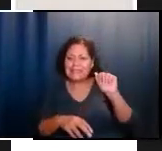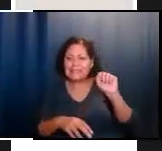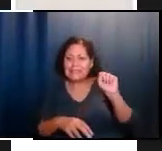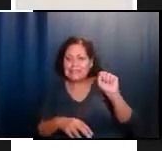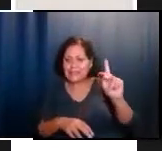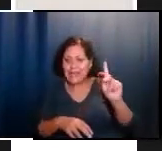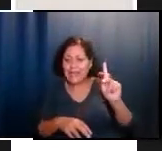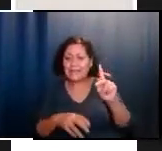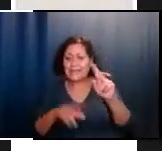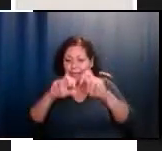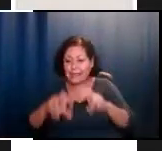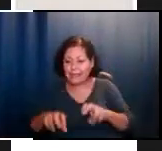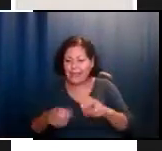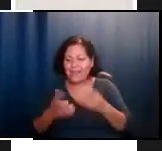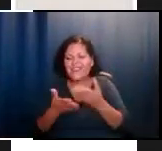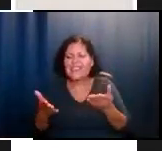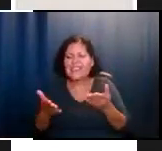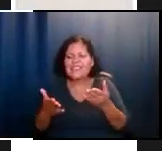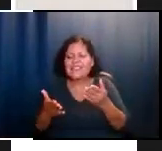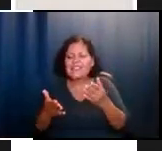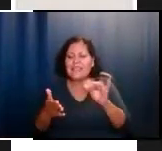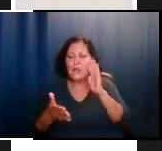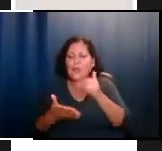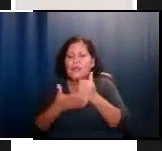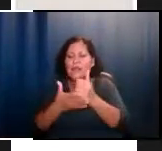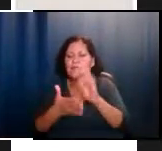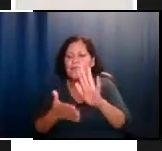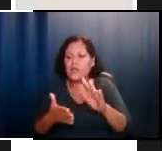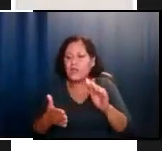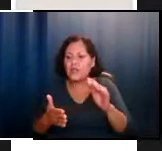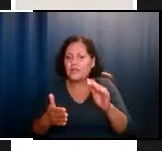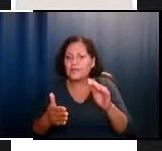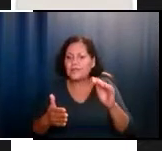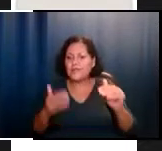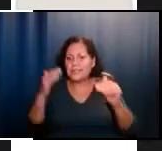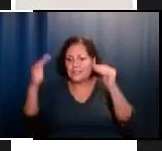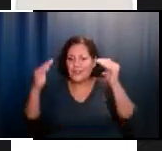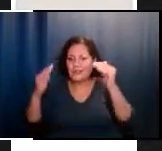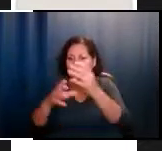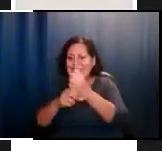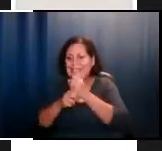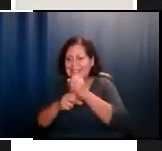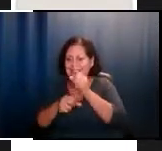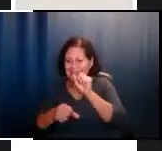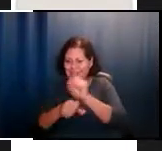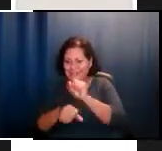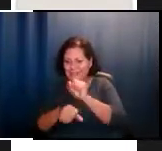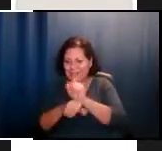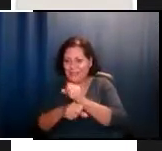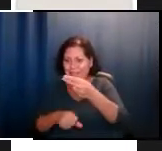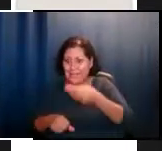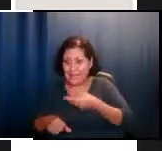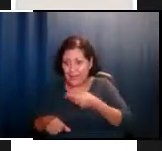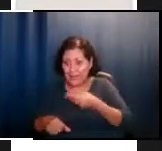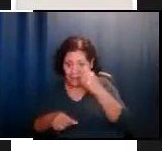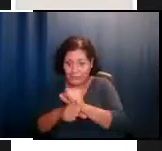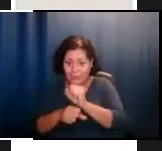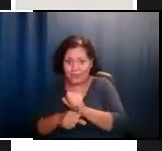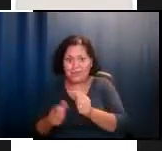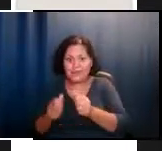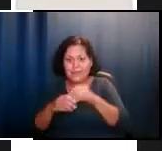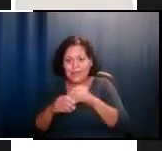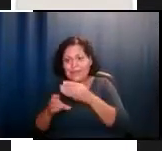your adult be able to obtain a job more easily and in the area that they're most interested